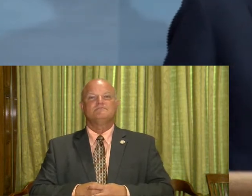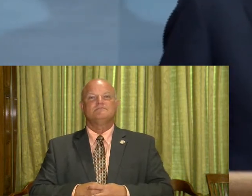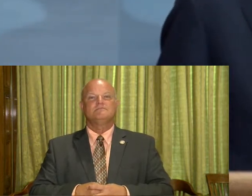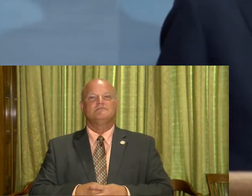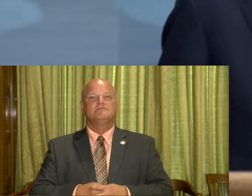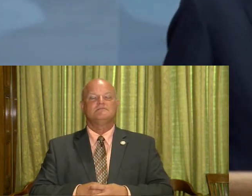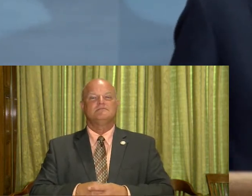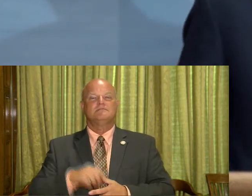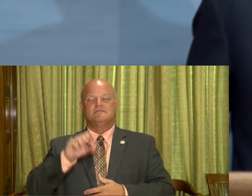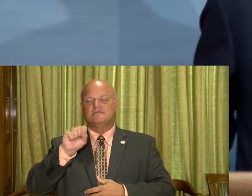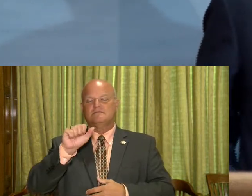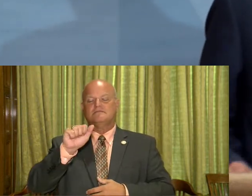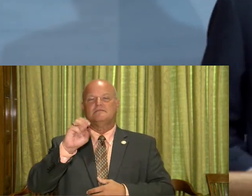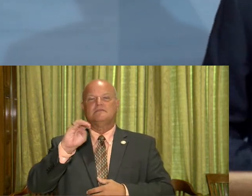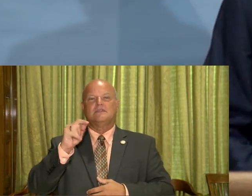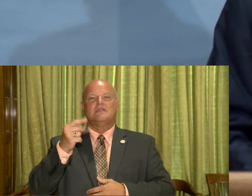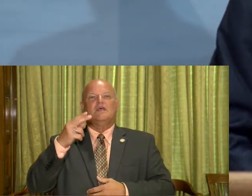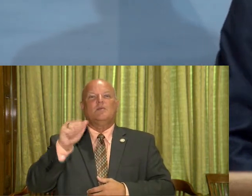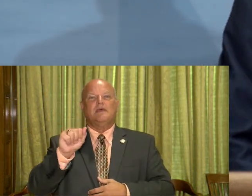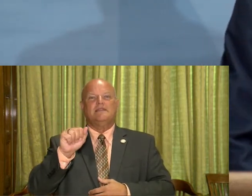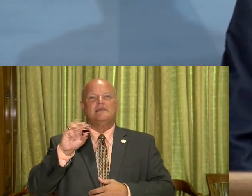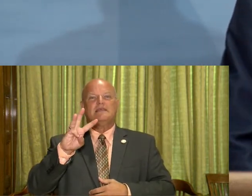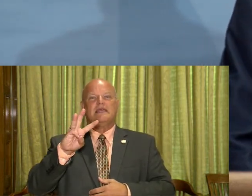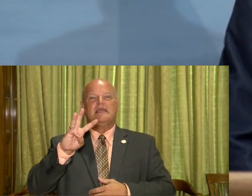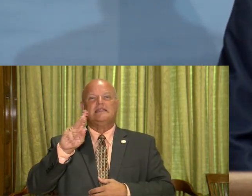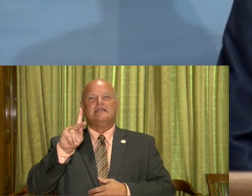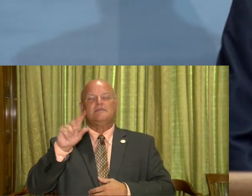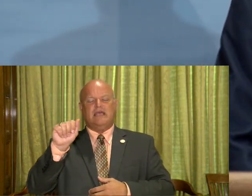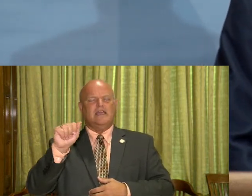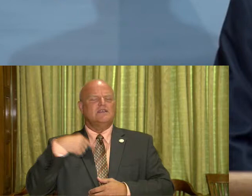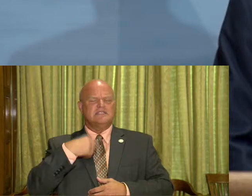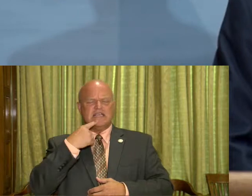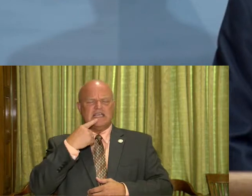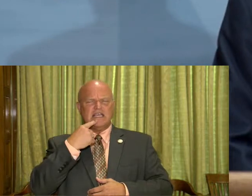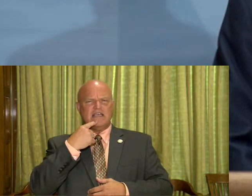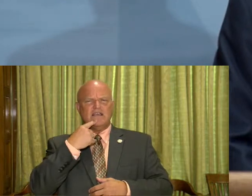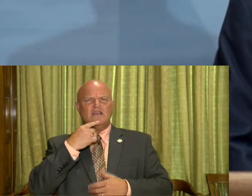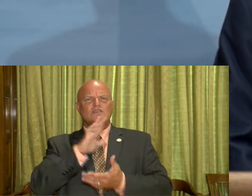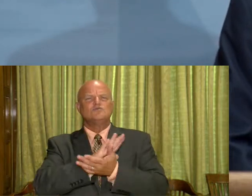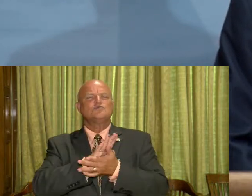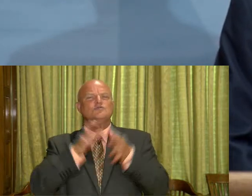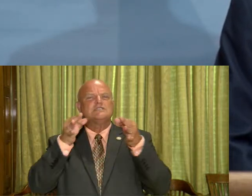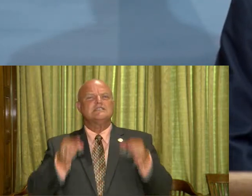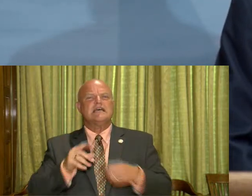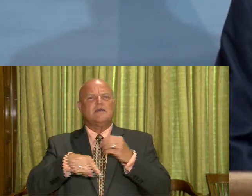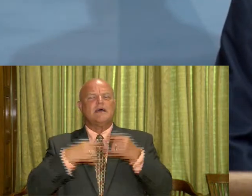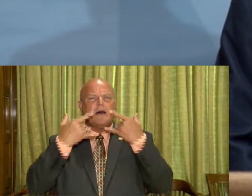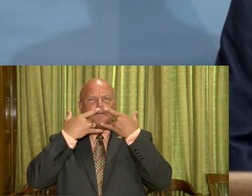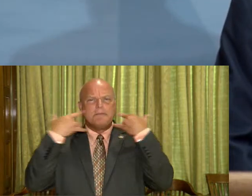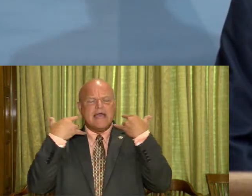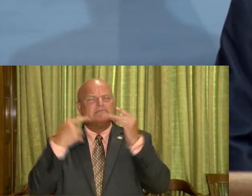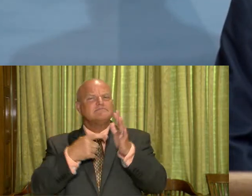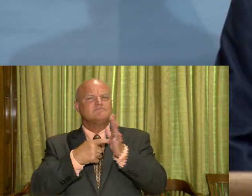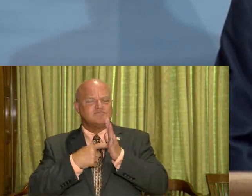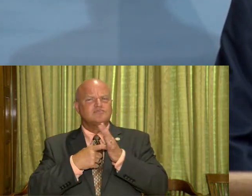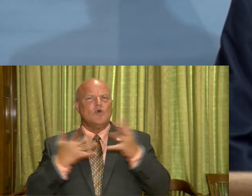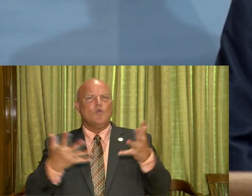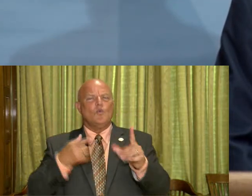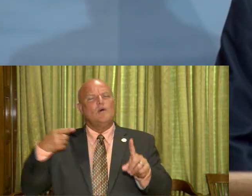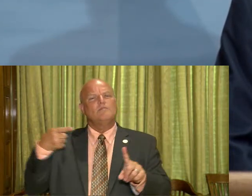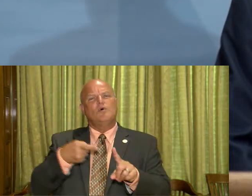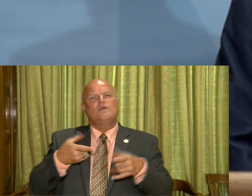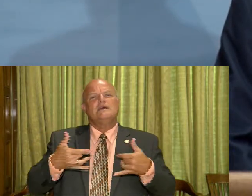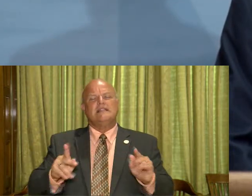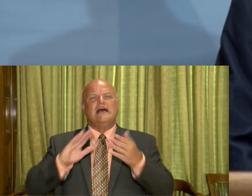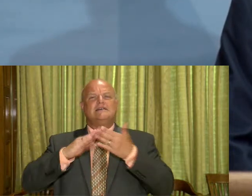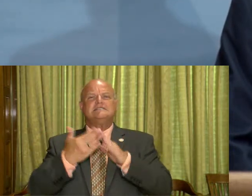Hi, Yep. Governor. This is Samantha with KNWA. You said you're considering allowing schools to decide on masks for themselves. At what point do you